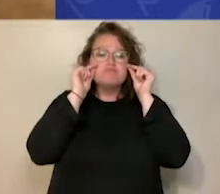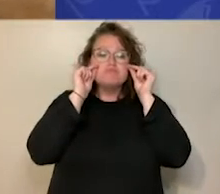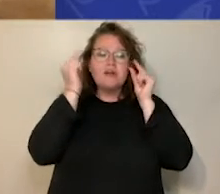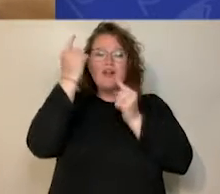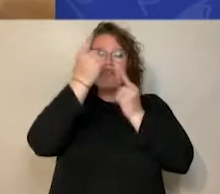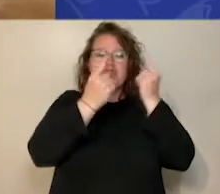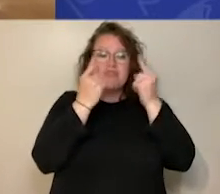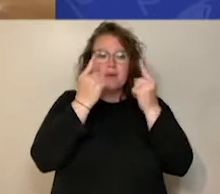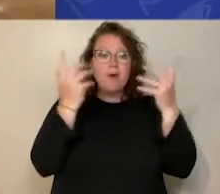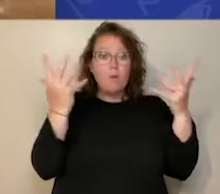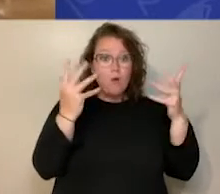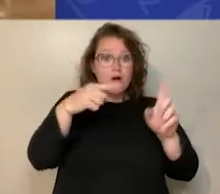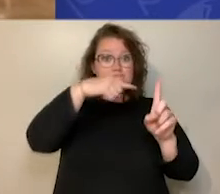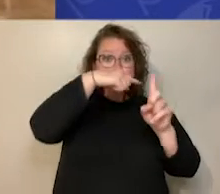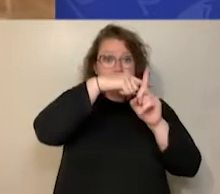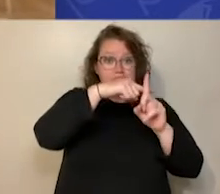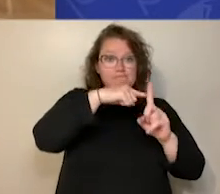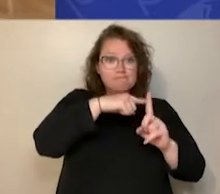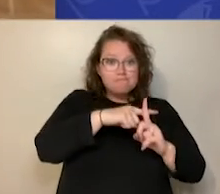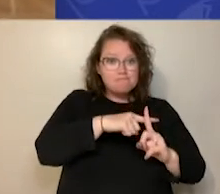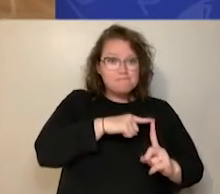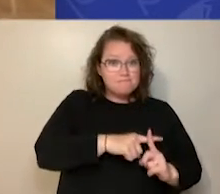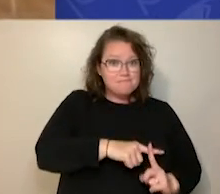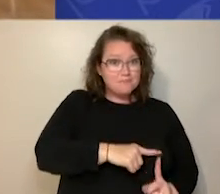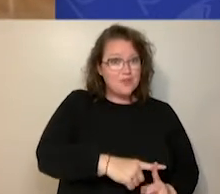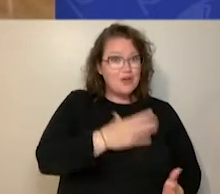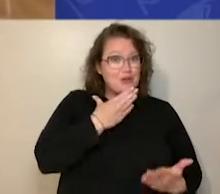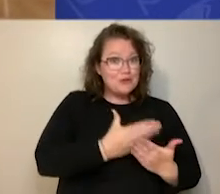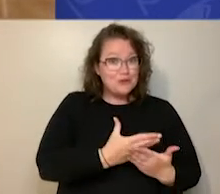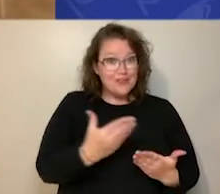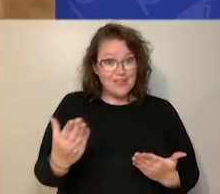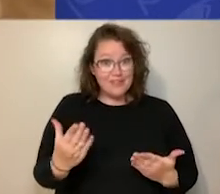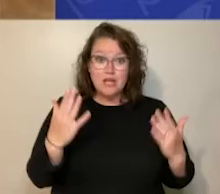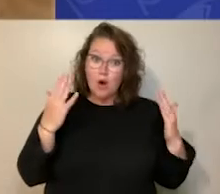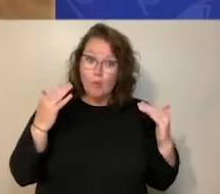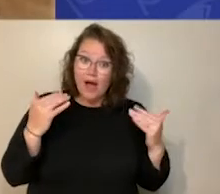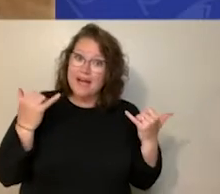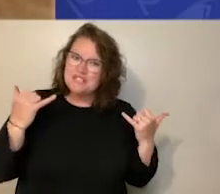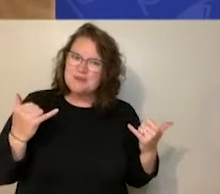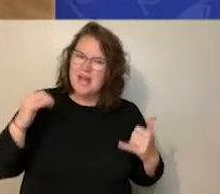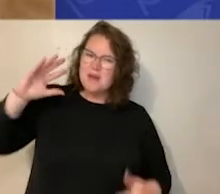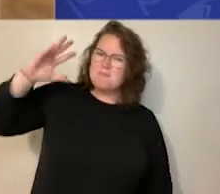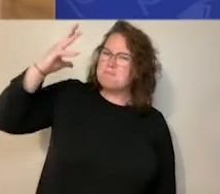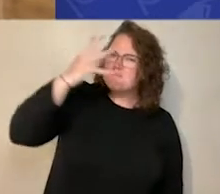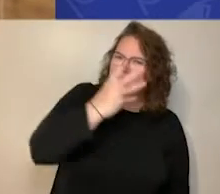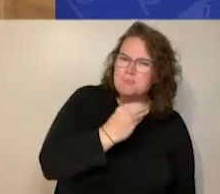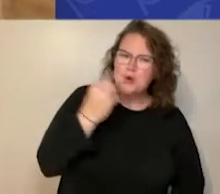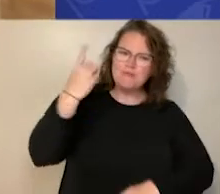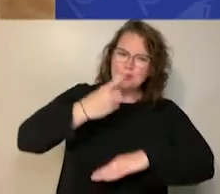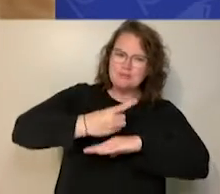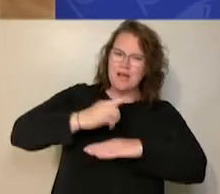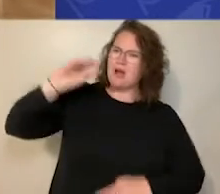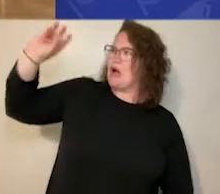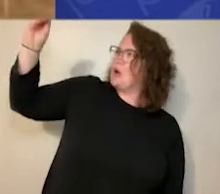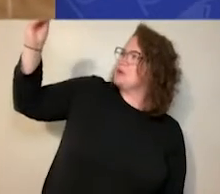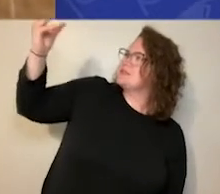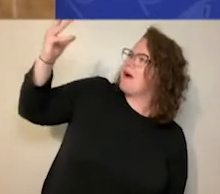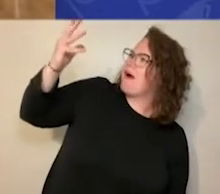positive things in the world. Like how today is a beautiful day and the sun is shining.